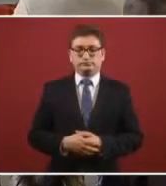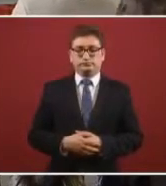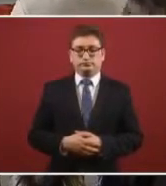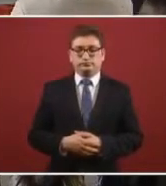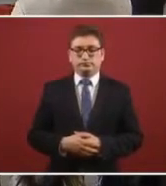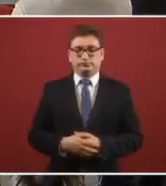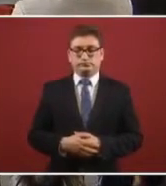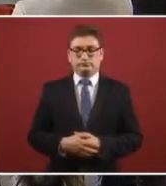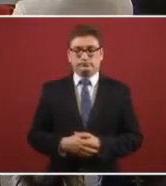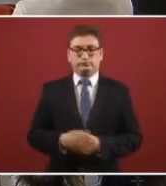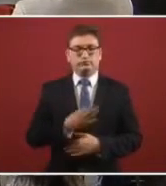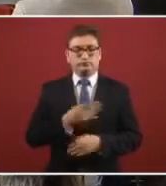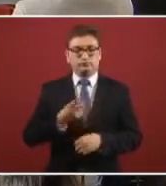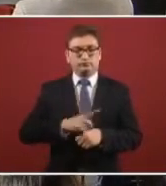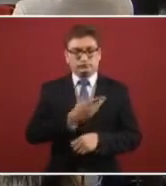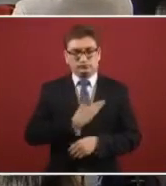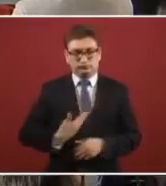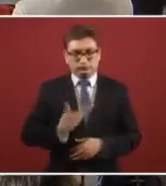uh